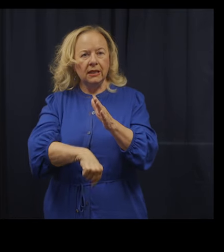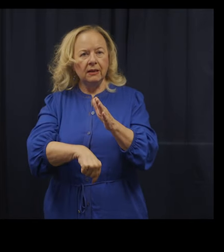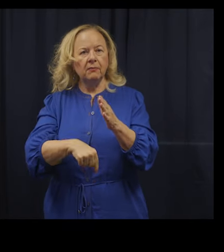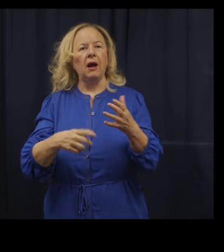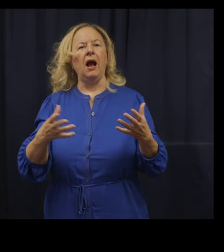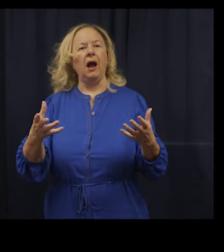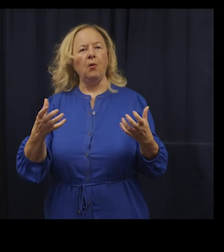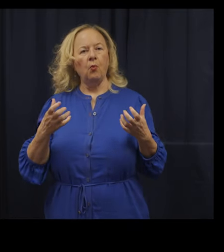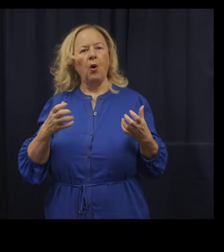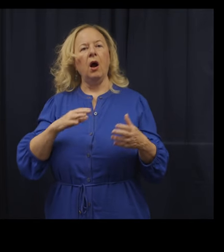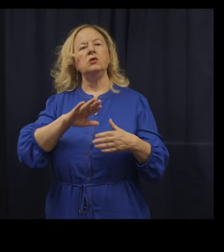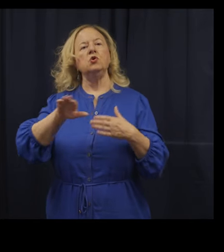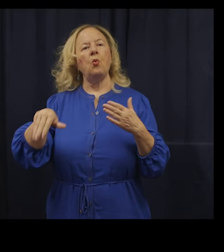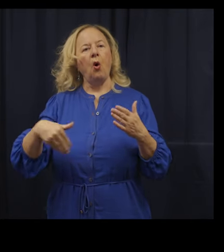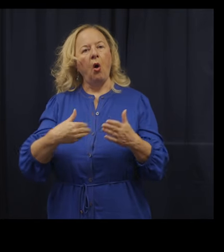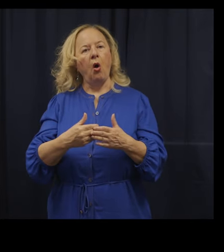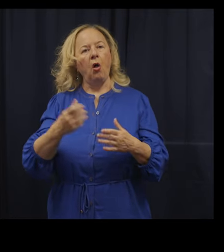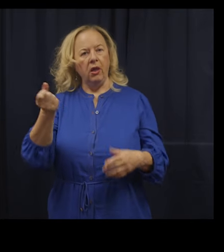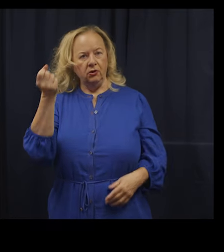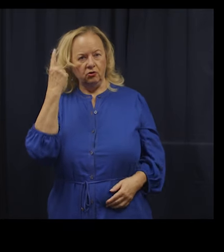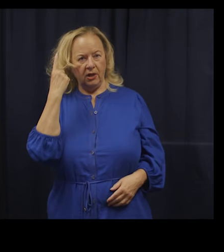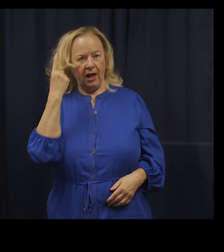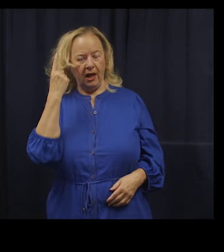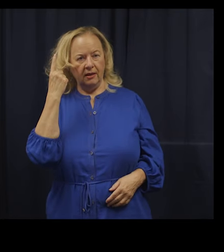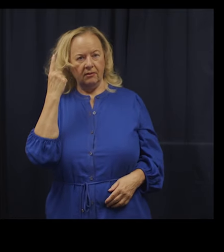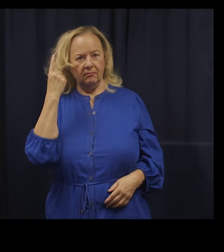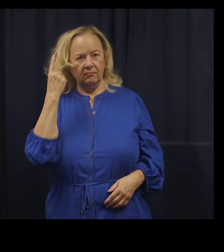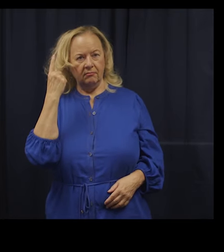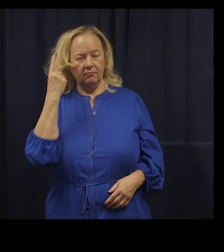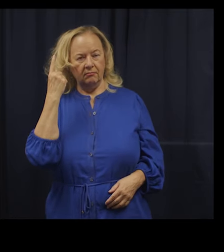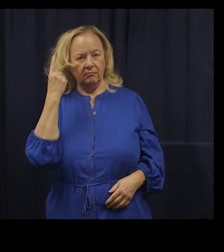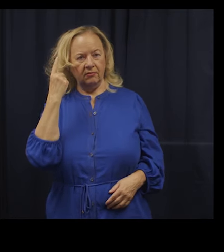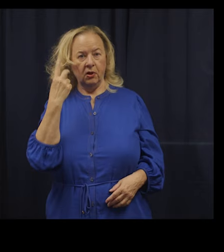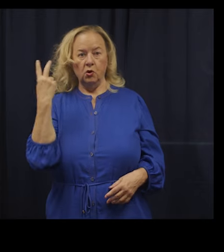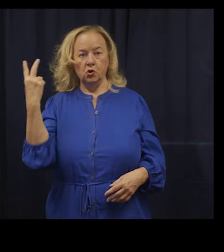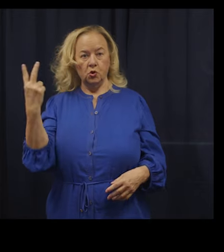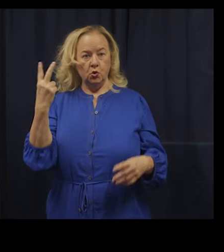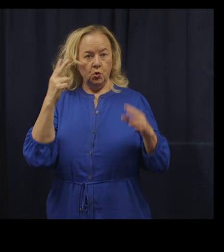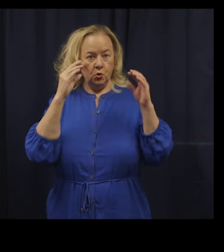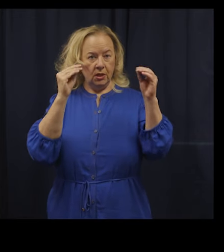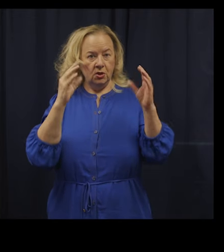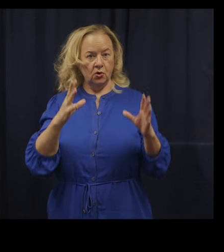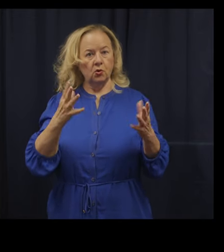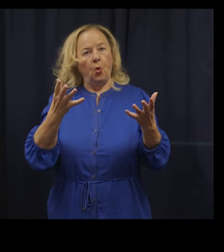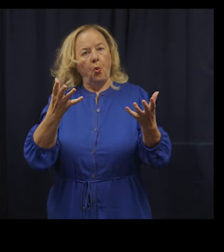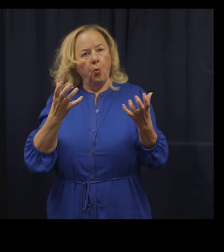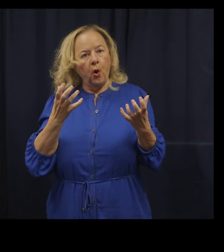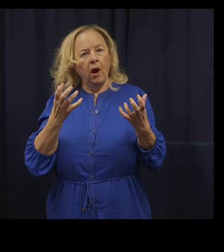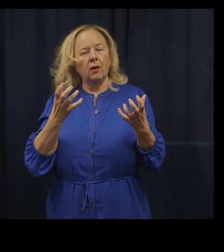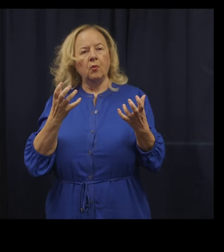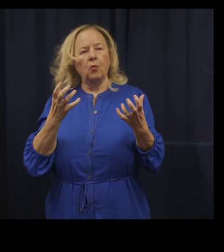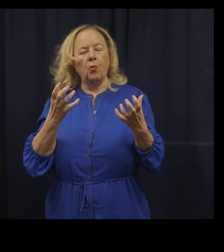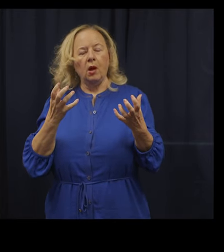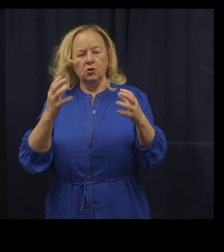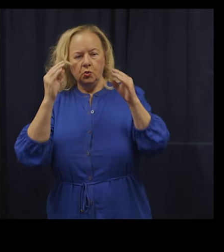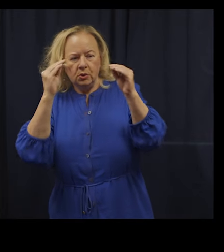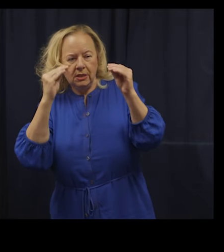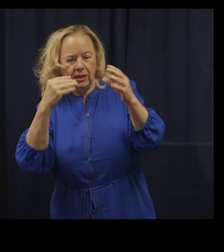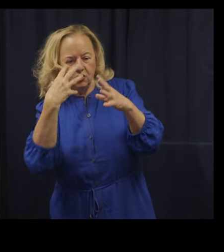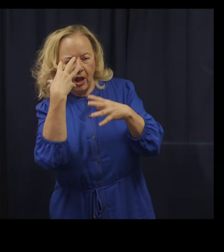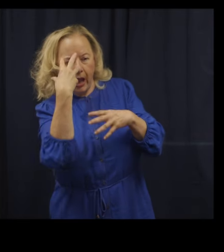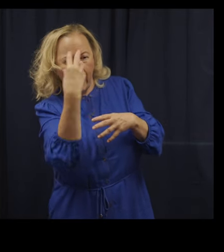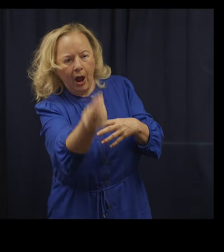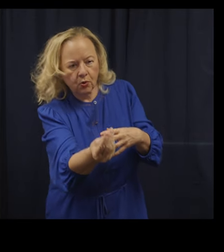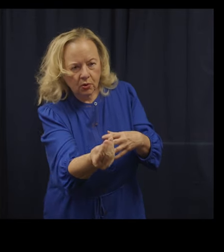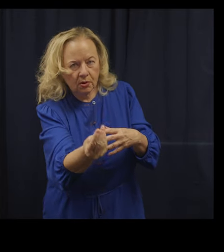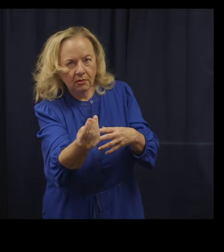everyone to understand. I'd like to say there's two kind of teachers, one that just wants to get something out and one